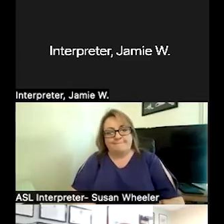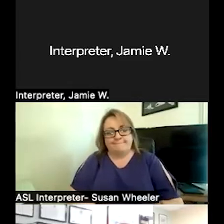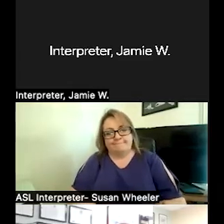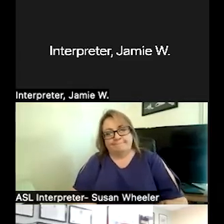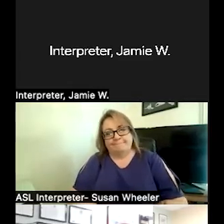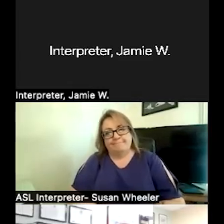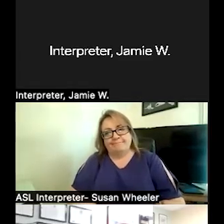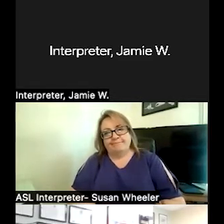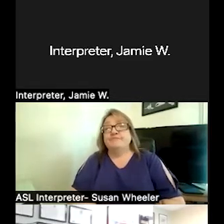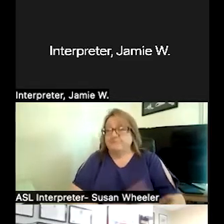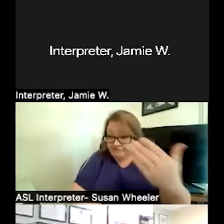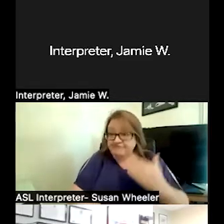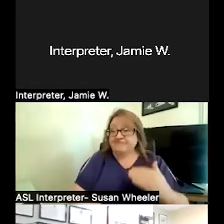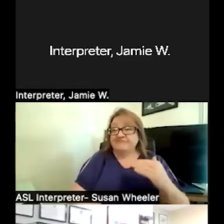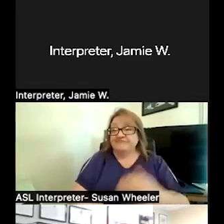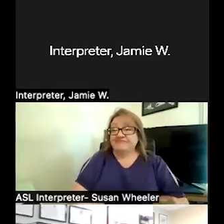And then next.